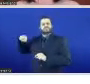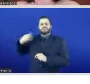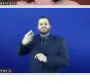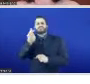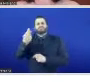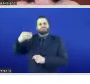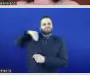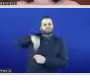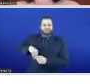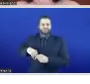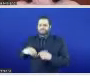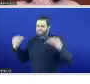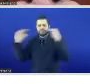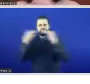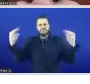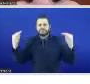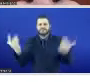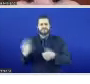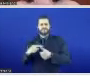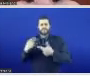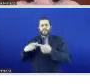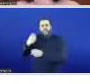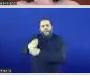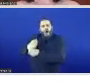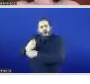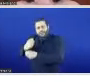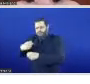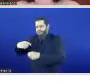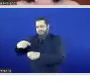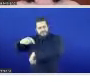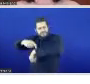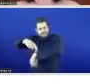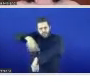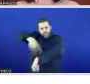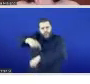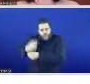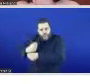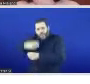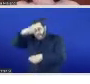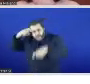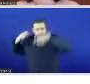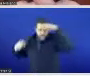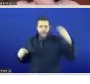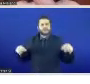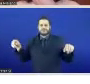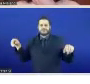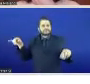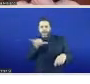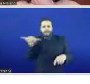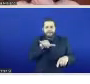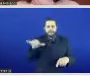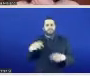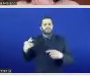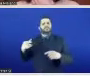from domestic work at home to nurses and people who take care of our lives to every area of care